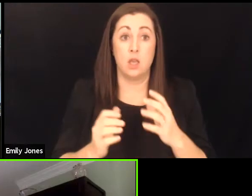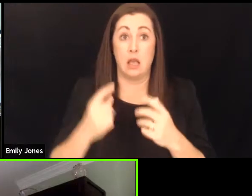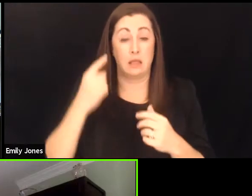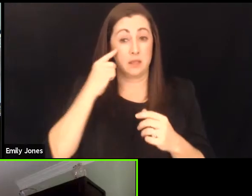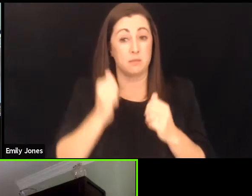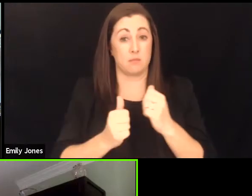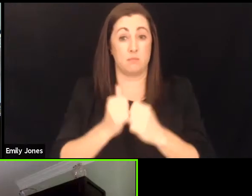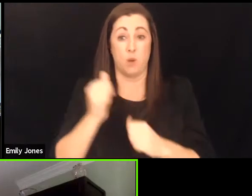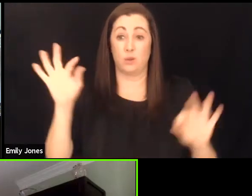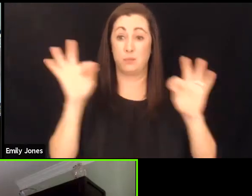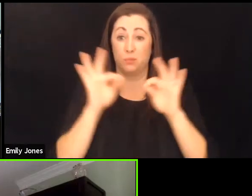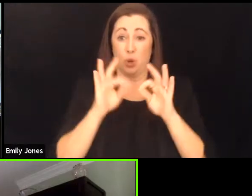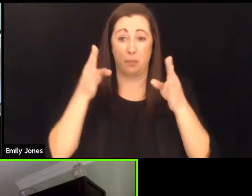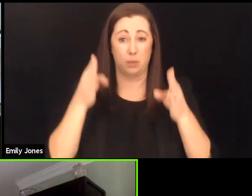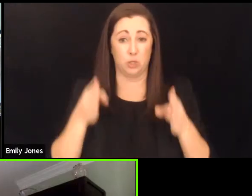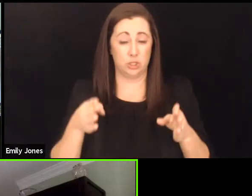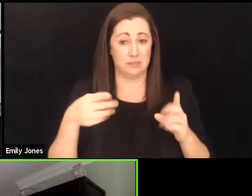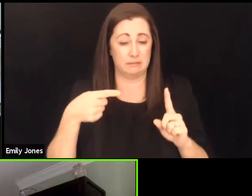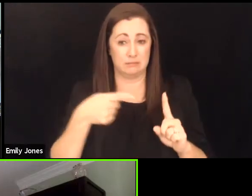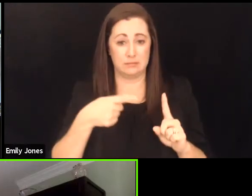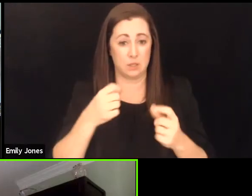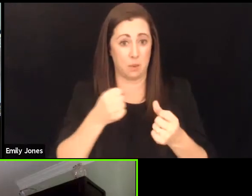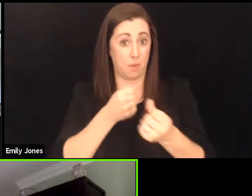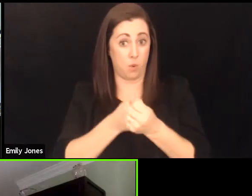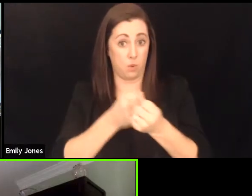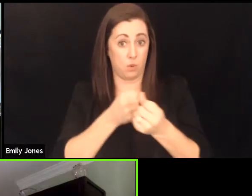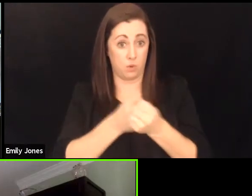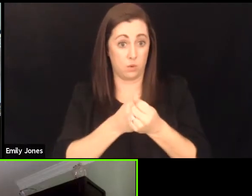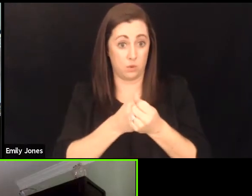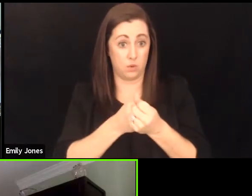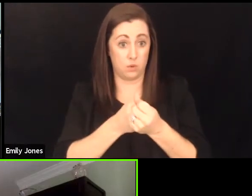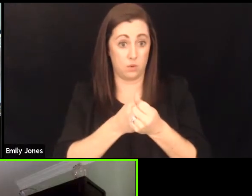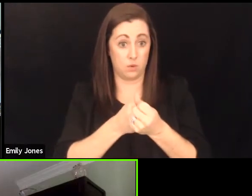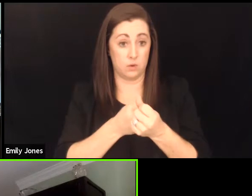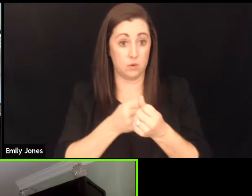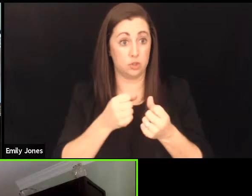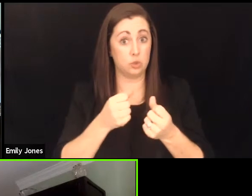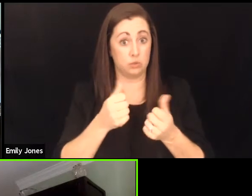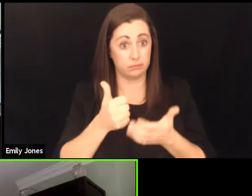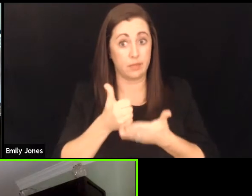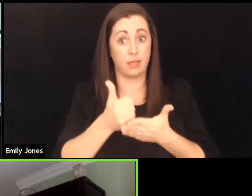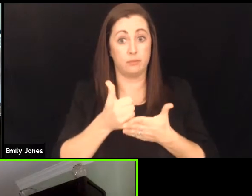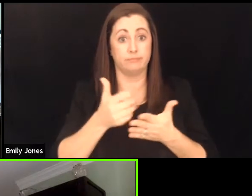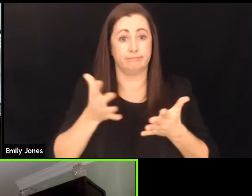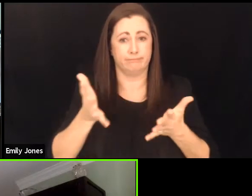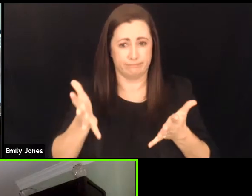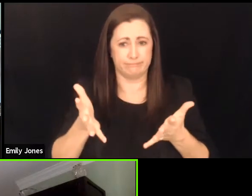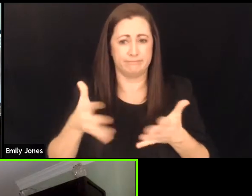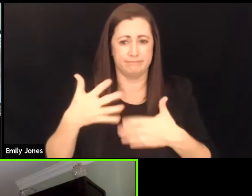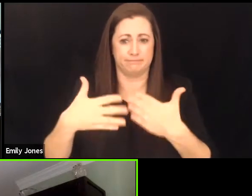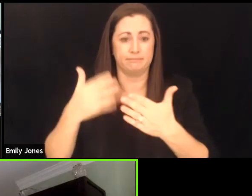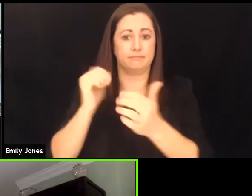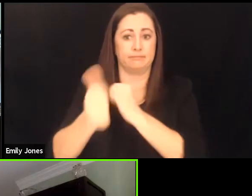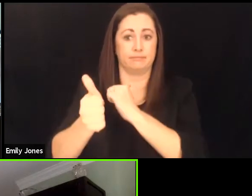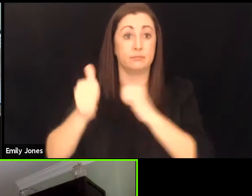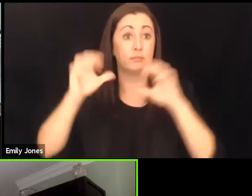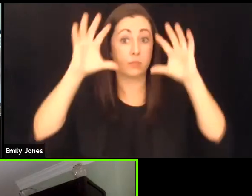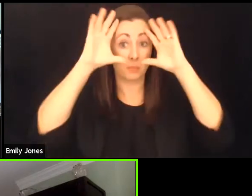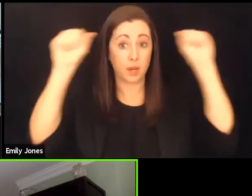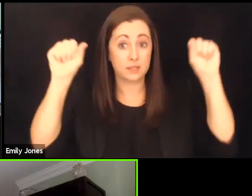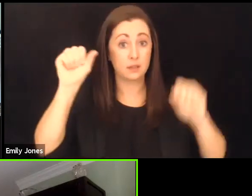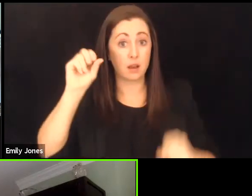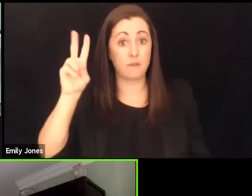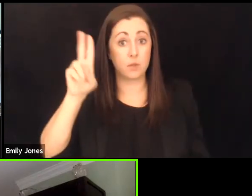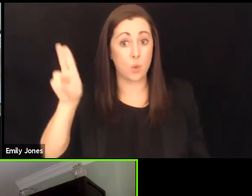important person in terms of support and enabling us to reach across the aisle was the President of the United